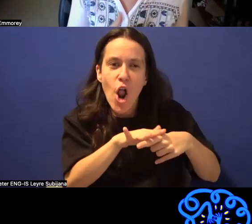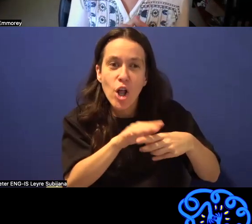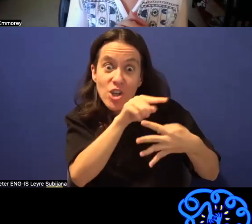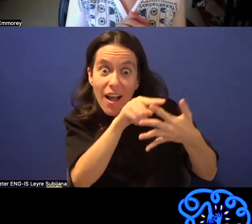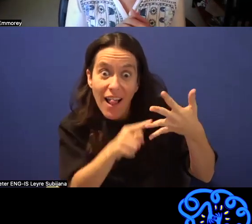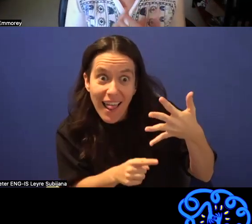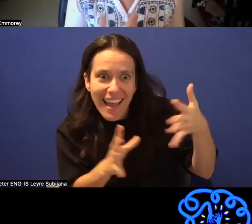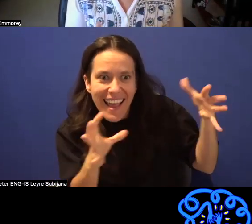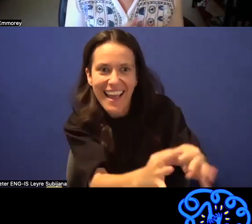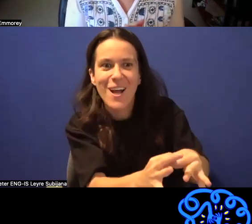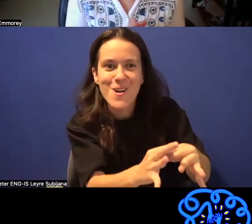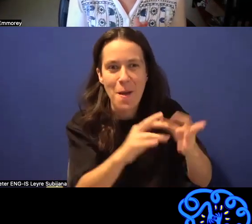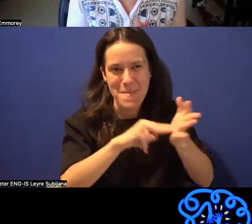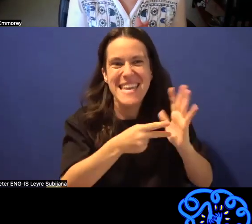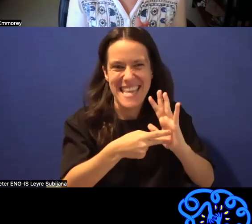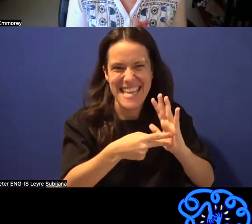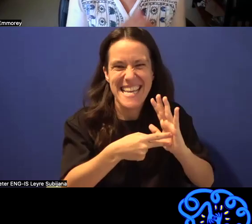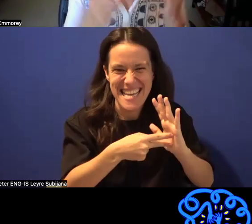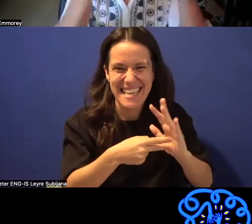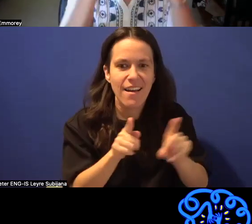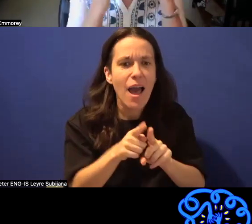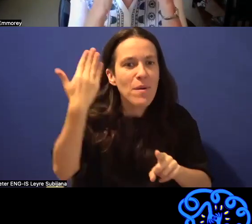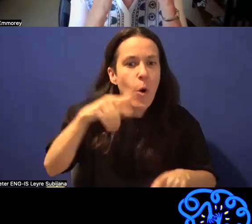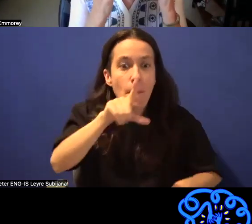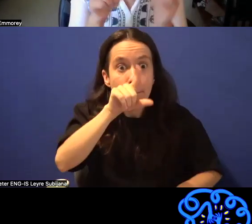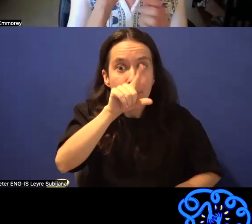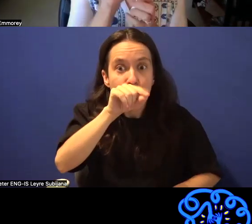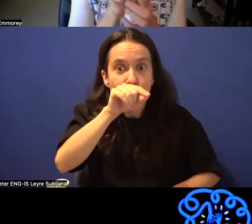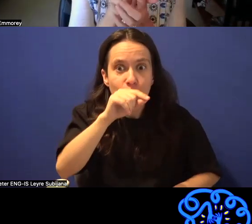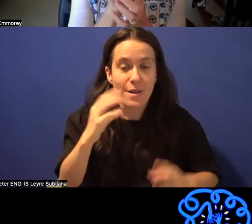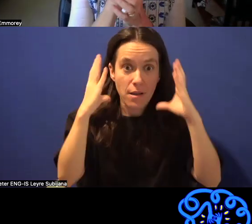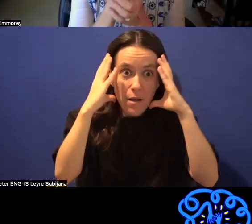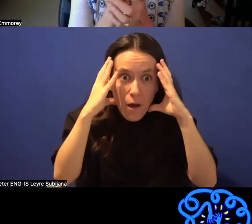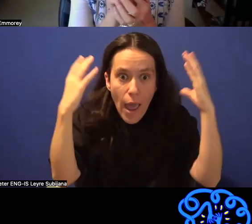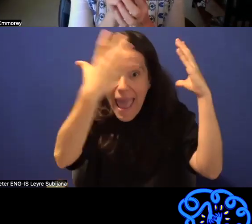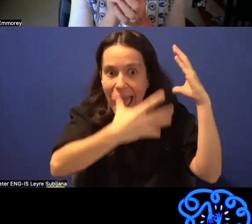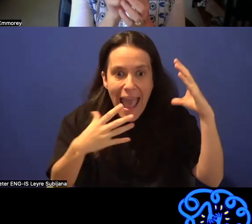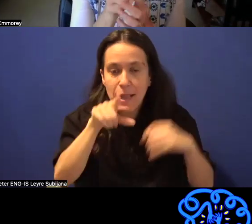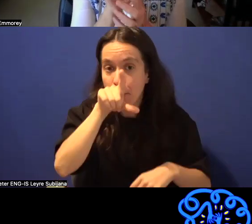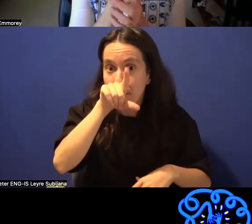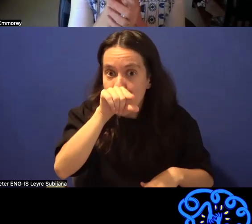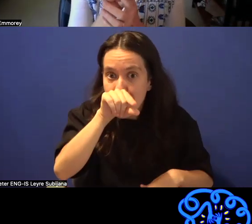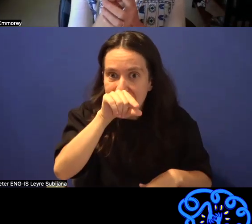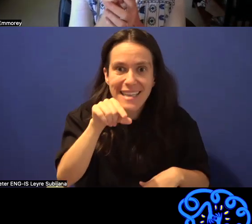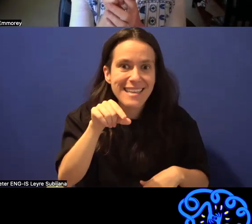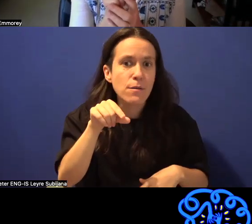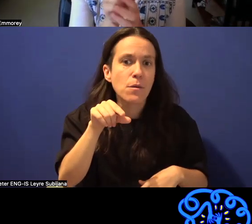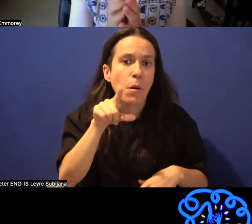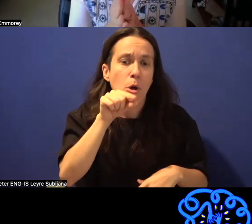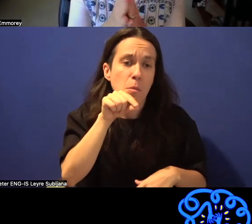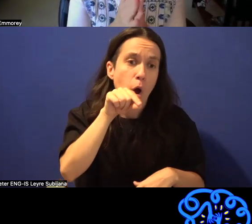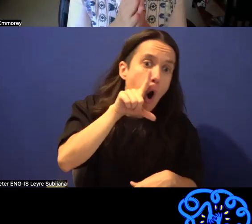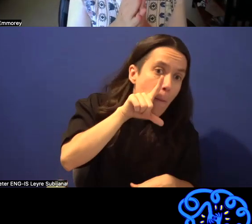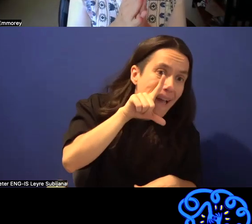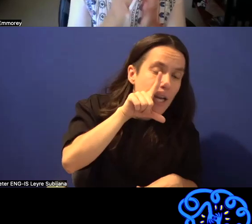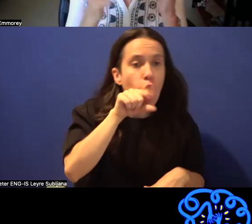meaning. So in our bird example, we had not only the head, we had the beak, we had the possibility of the beak opening and